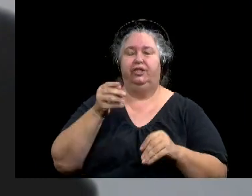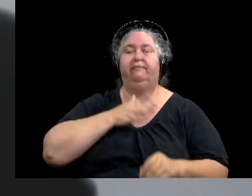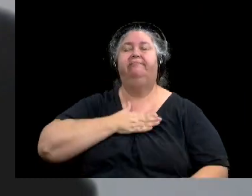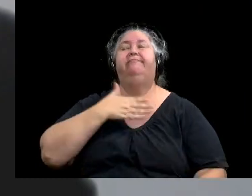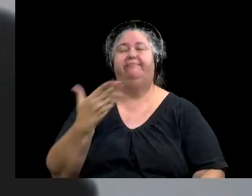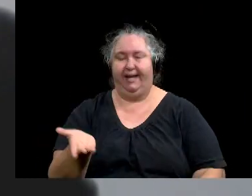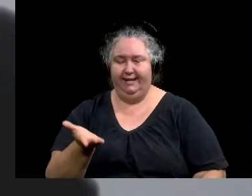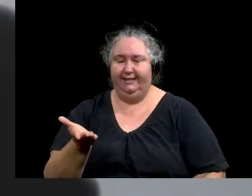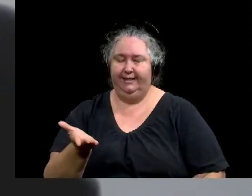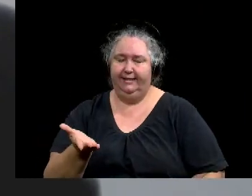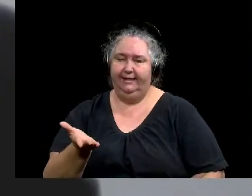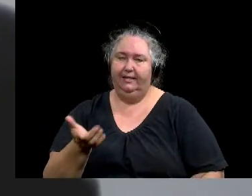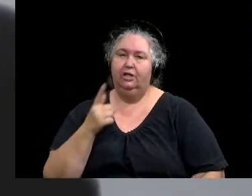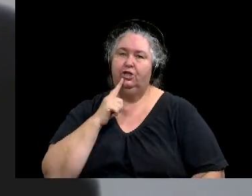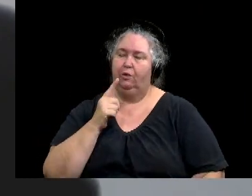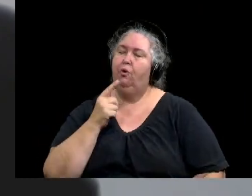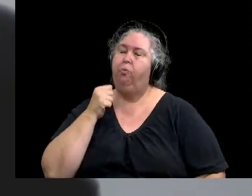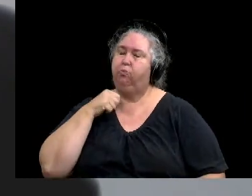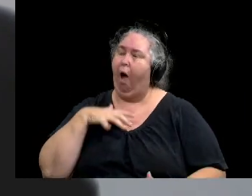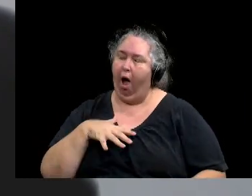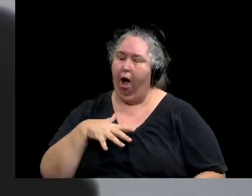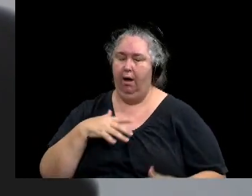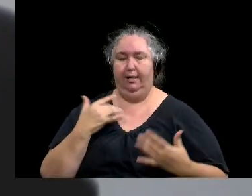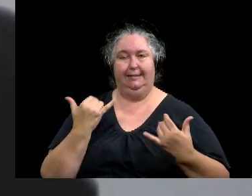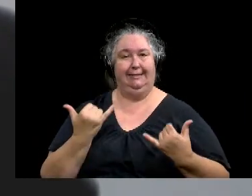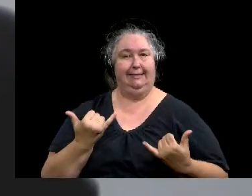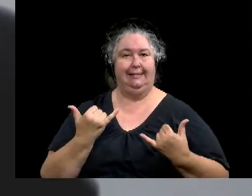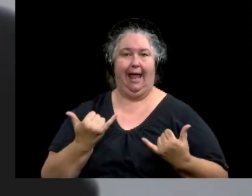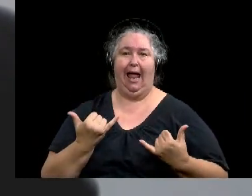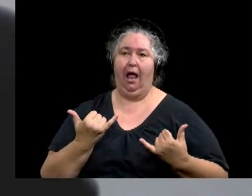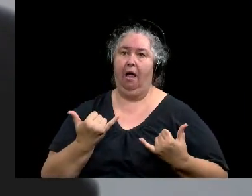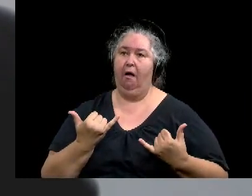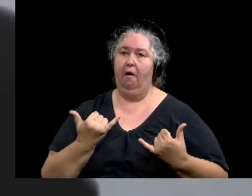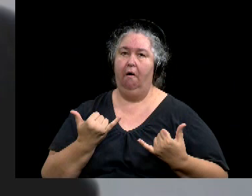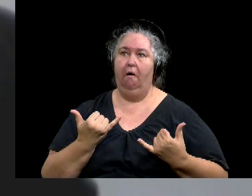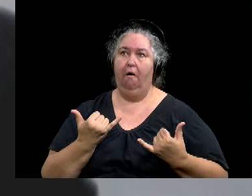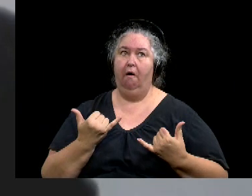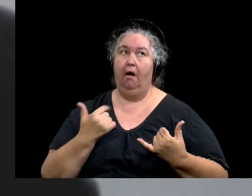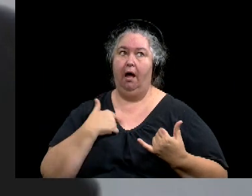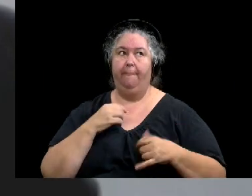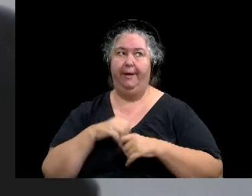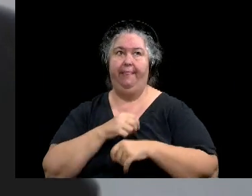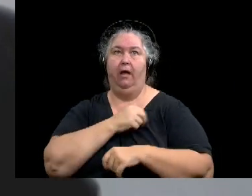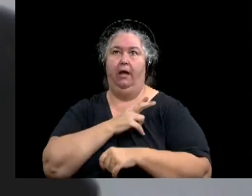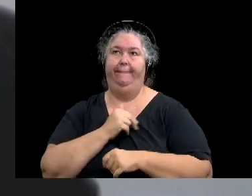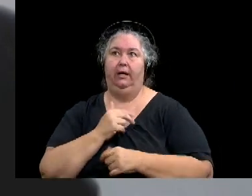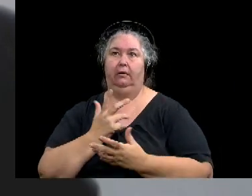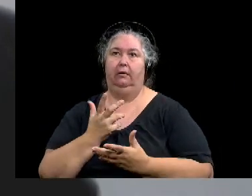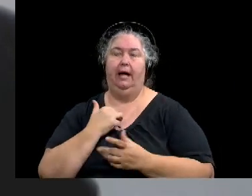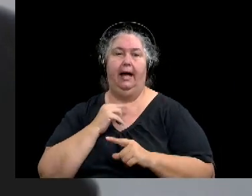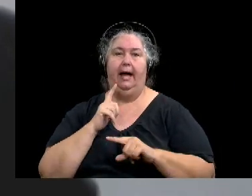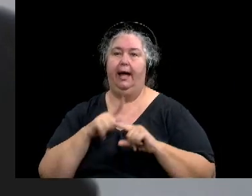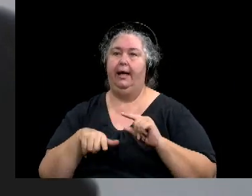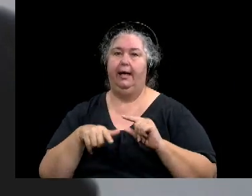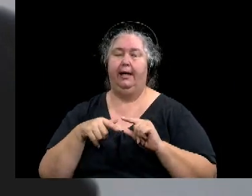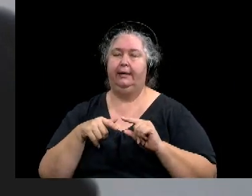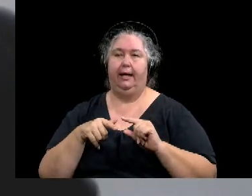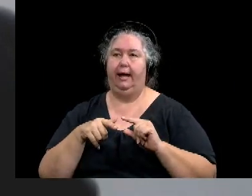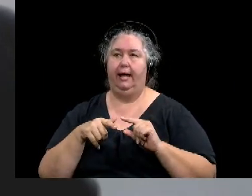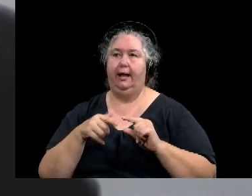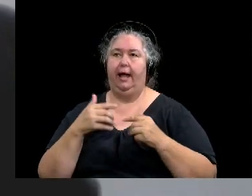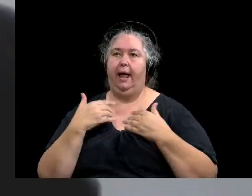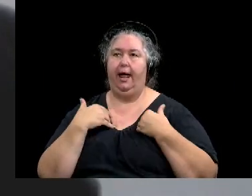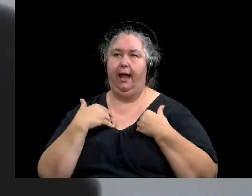was distraught because now that she's in the hospital, she can't host 18 people for